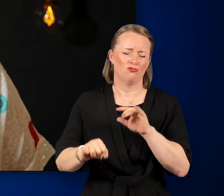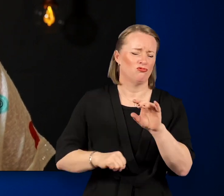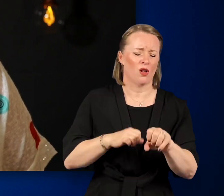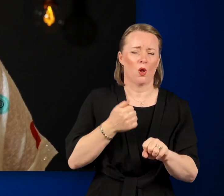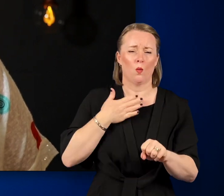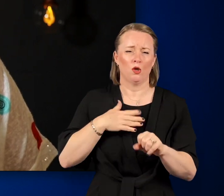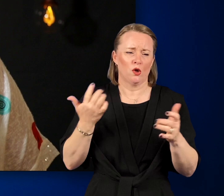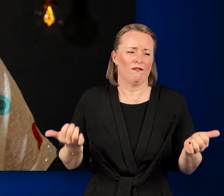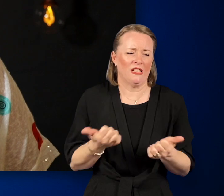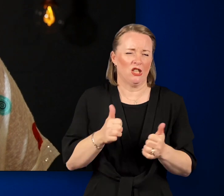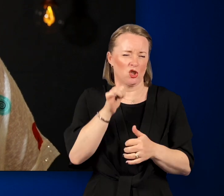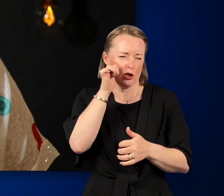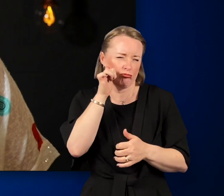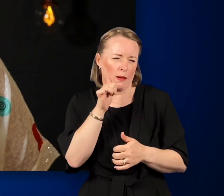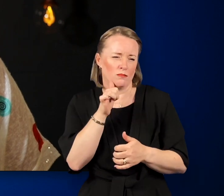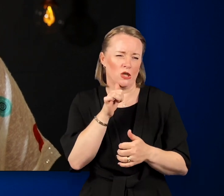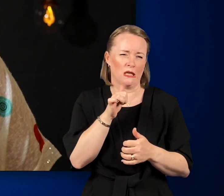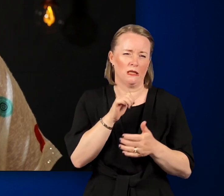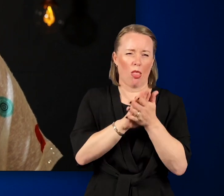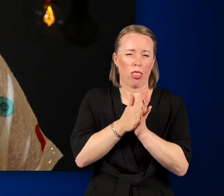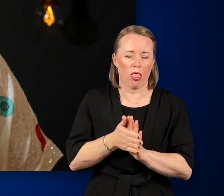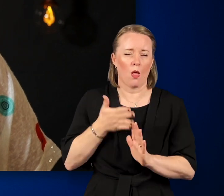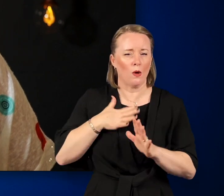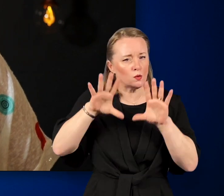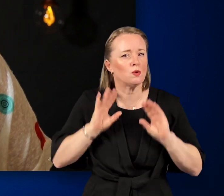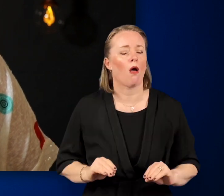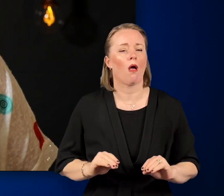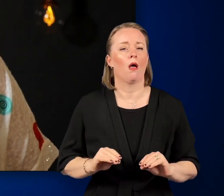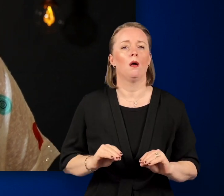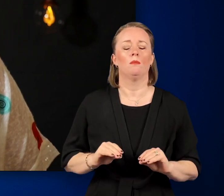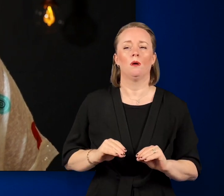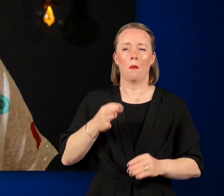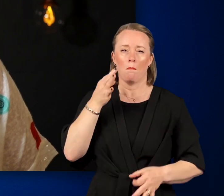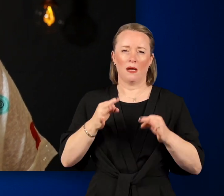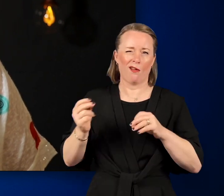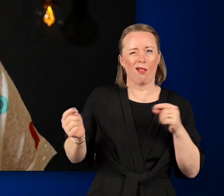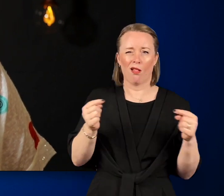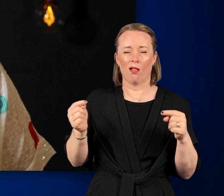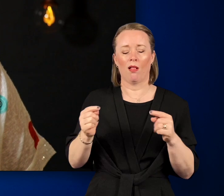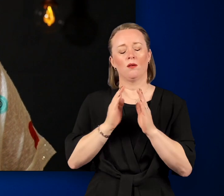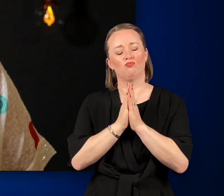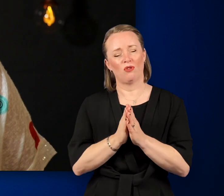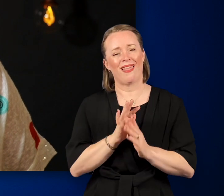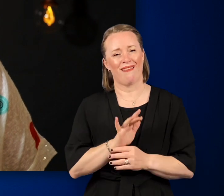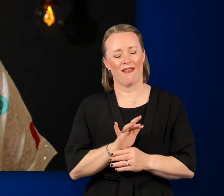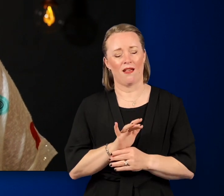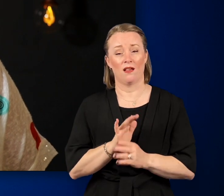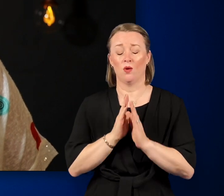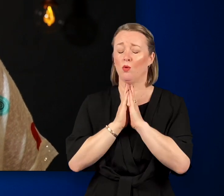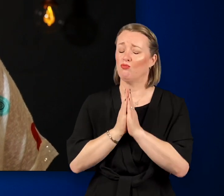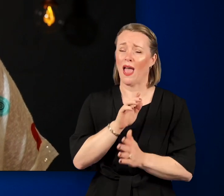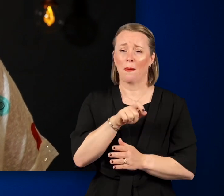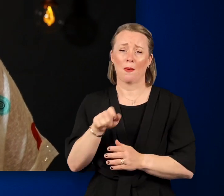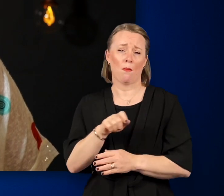and mismanagement amongst powerful factions. Lord, we pray for them. We pray for the Christians in those